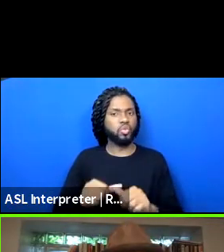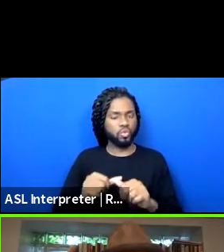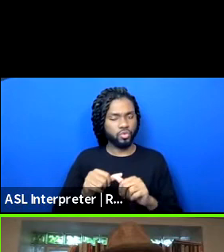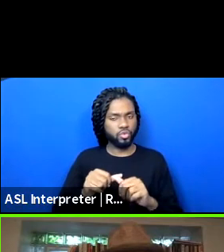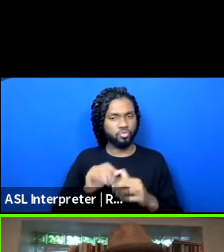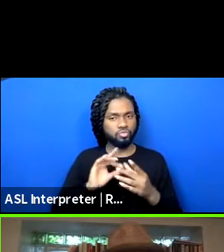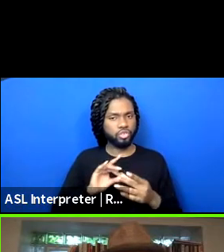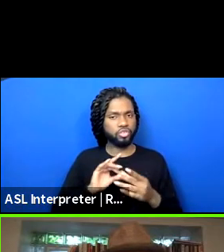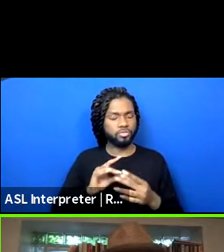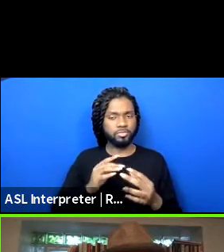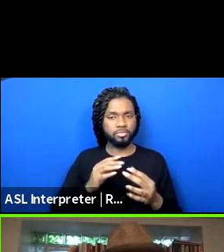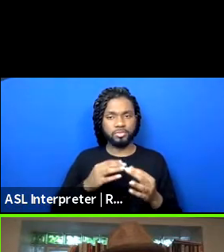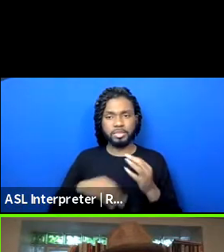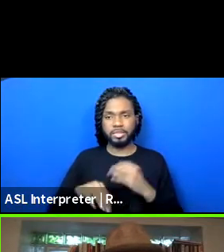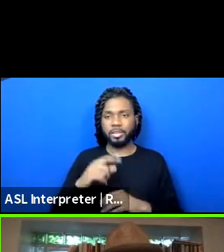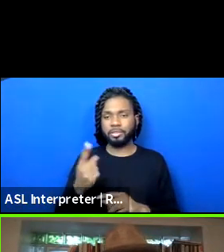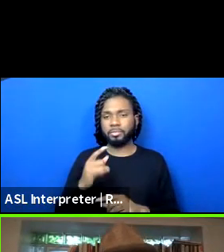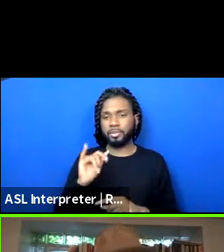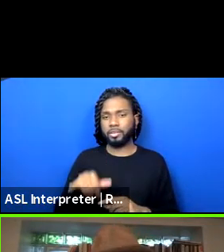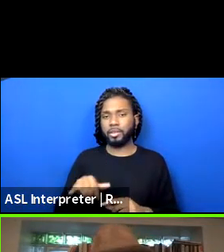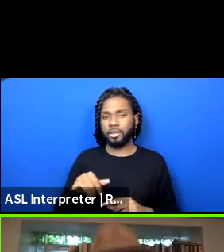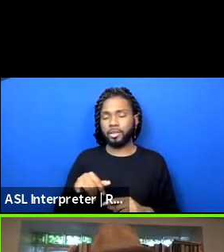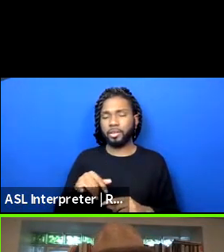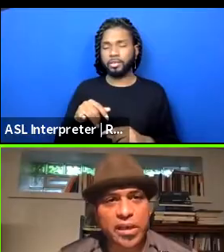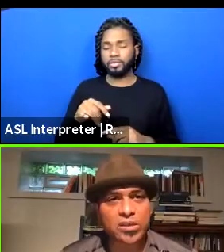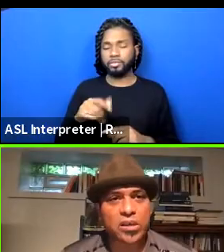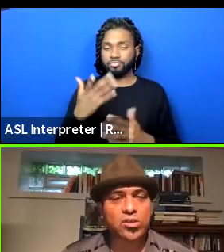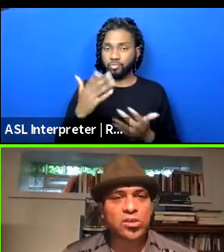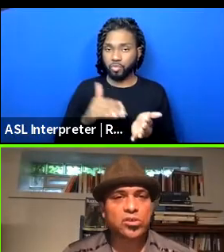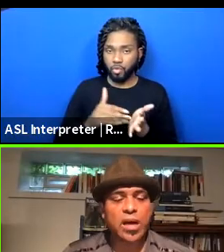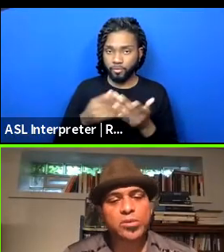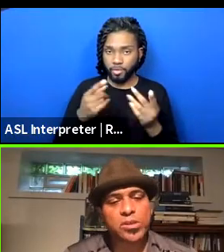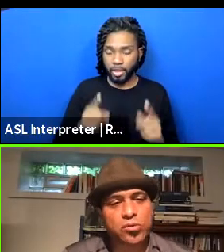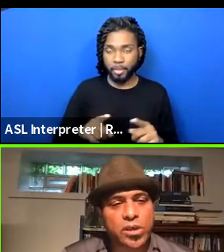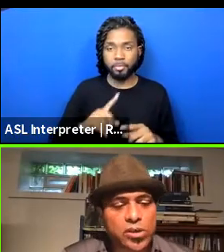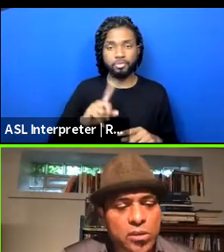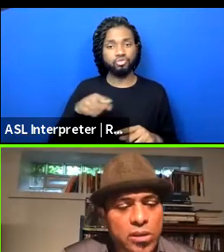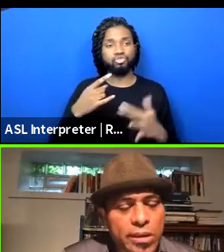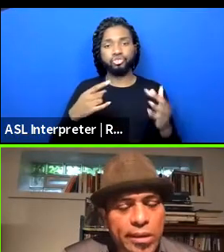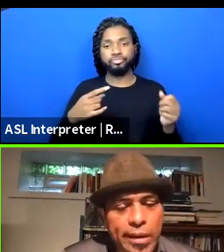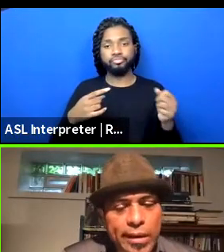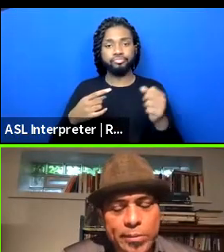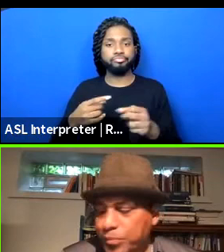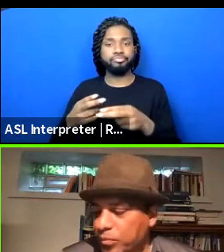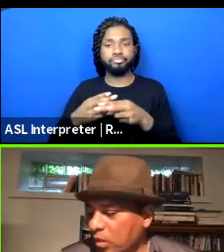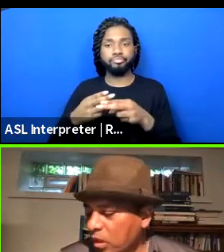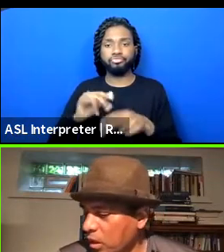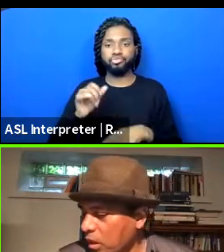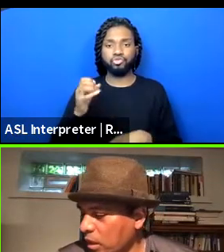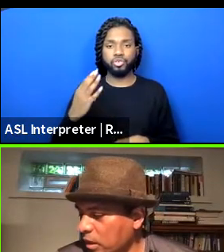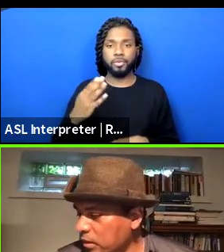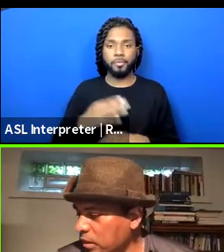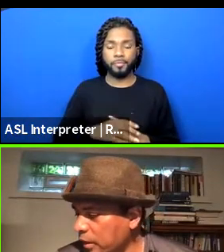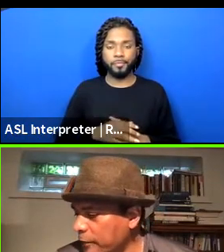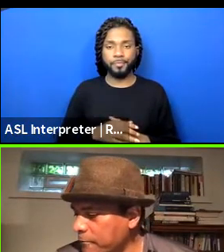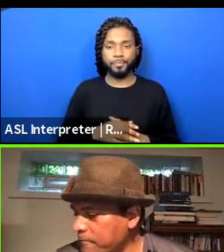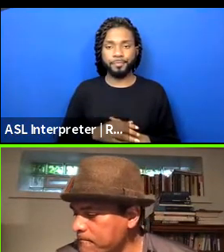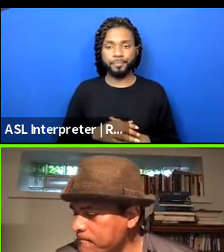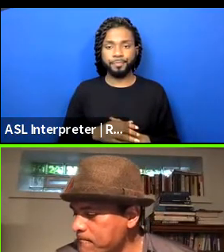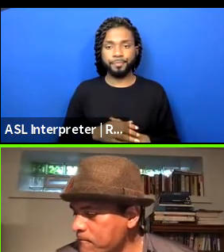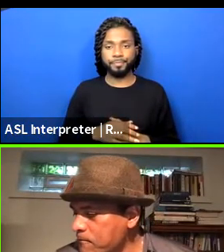to, you know, something that is which is often the case just a job situation and